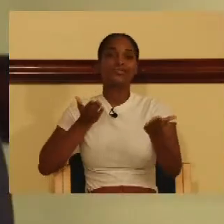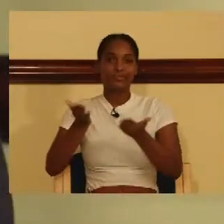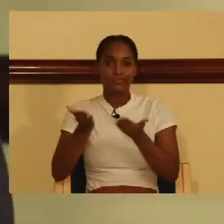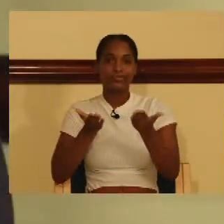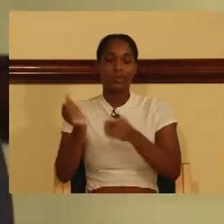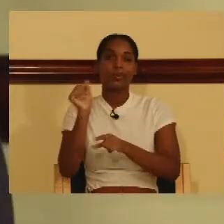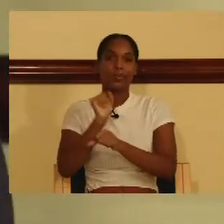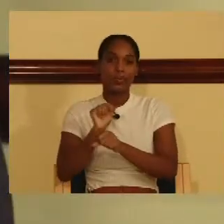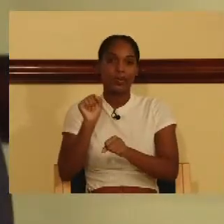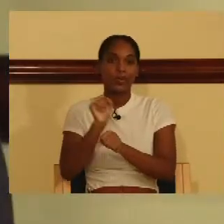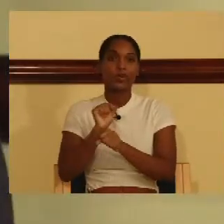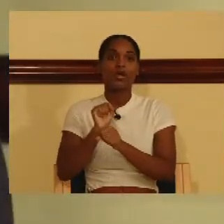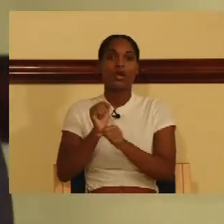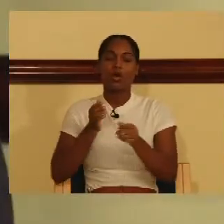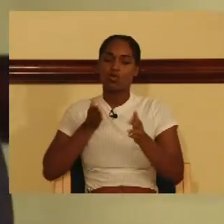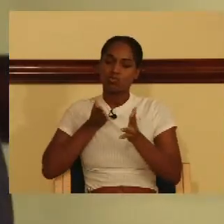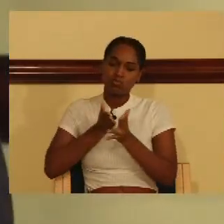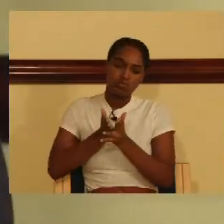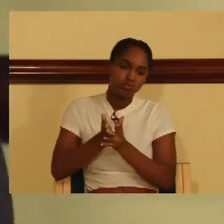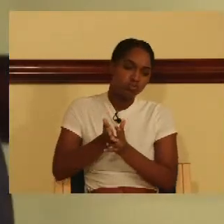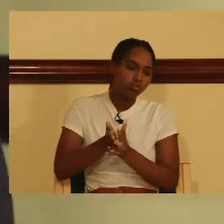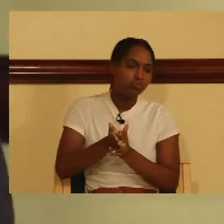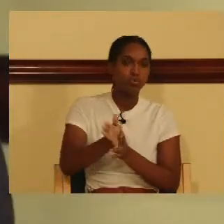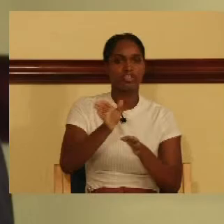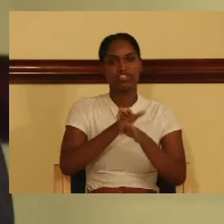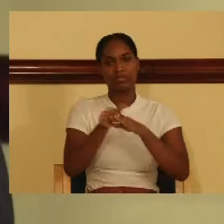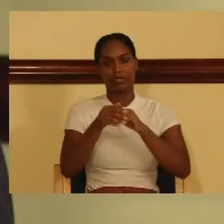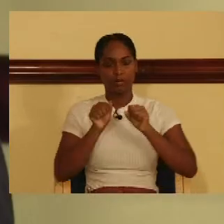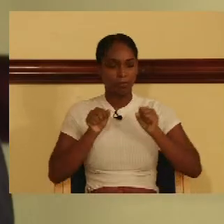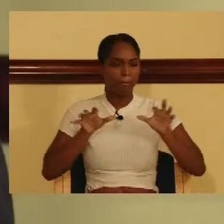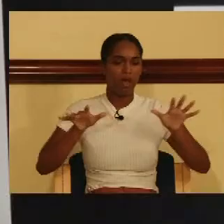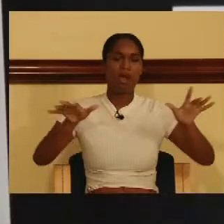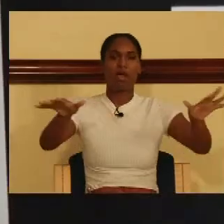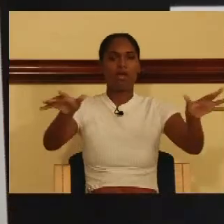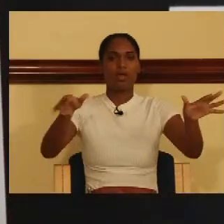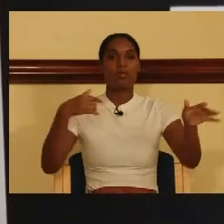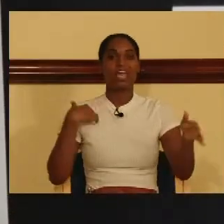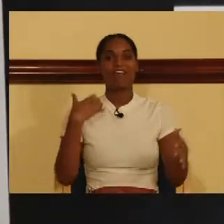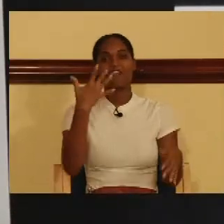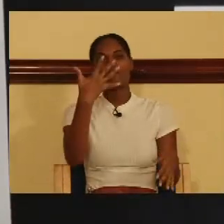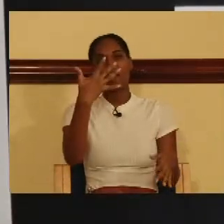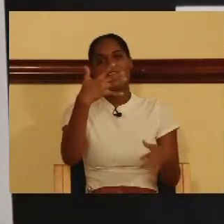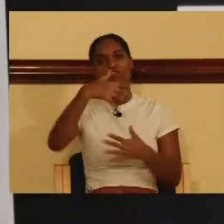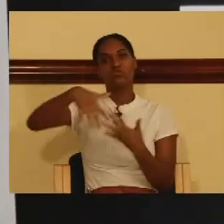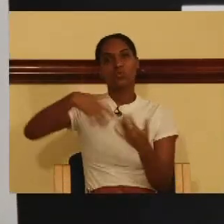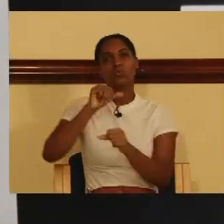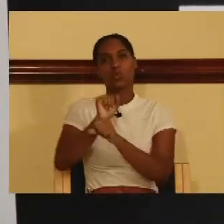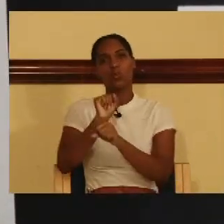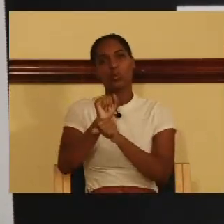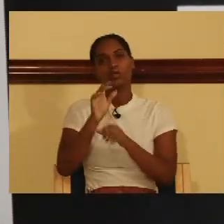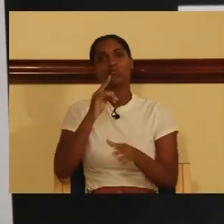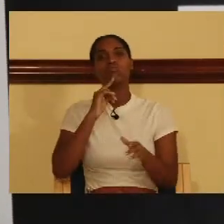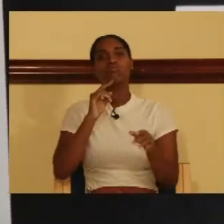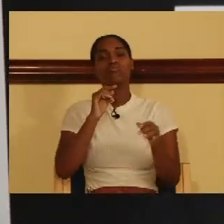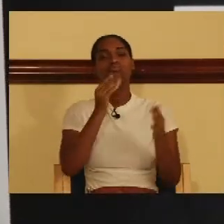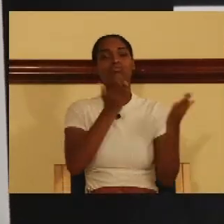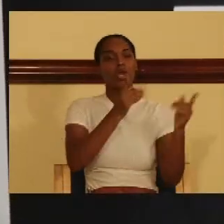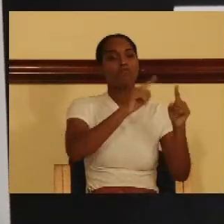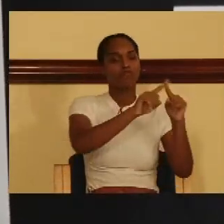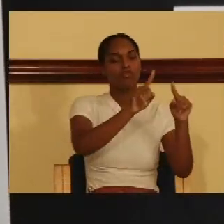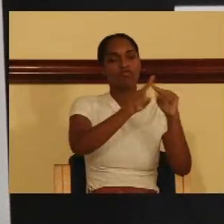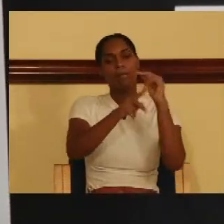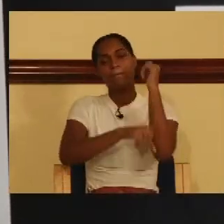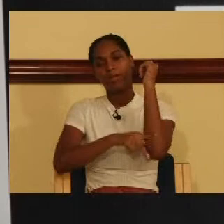with disabilities right across the island, and we have 5 social workers that serve in the different parishes,